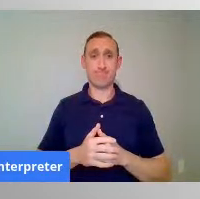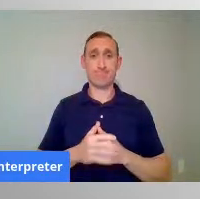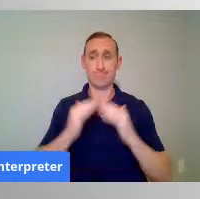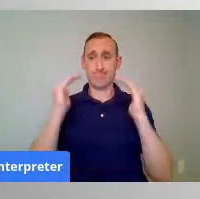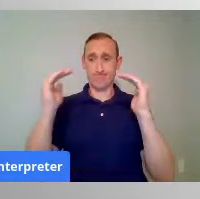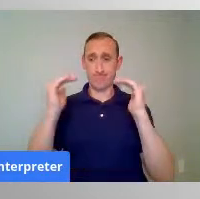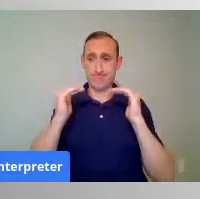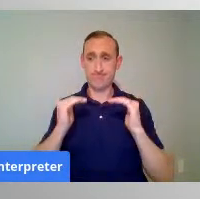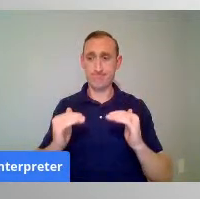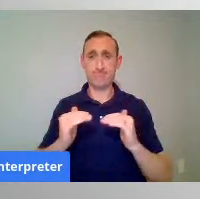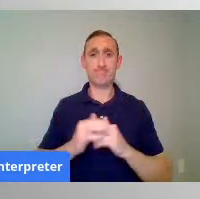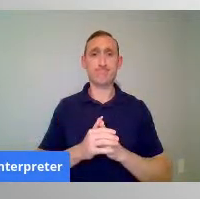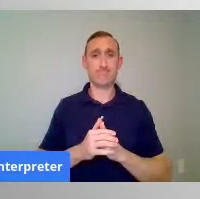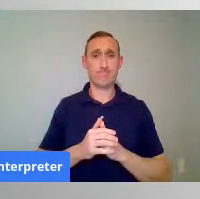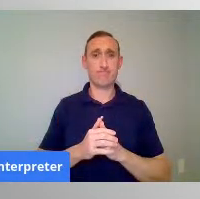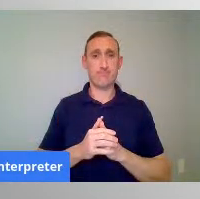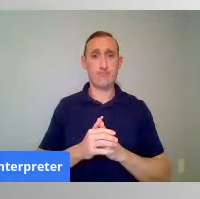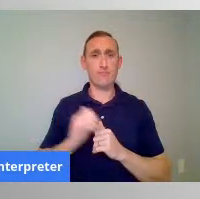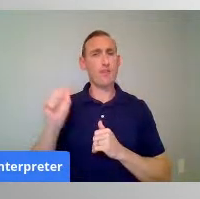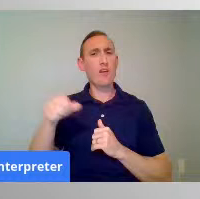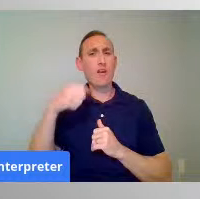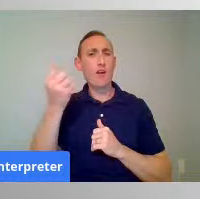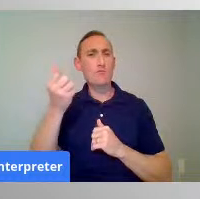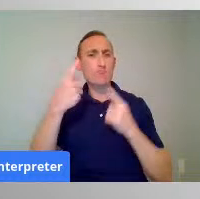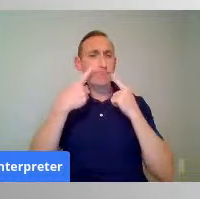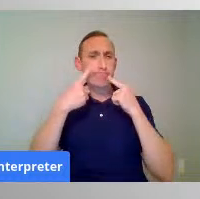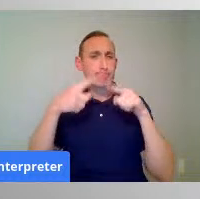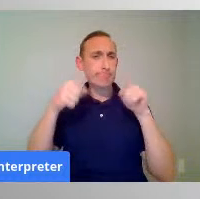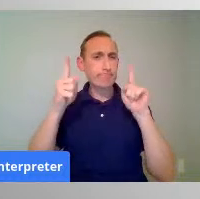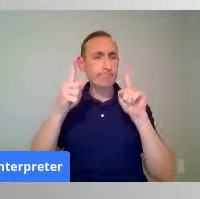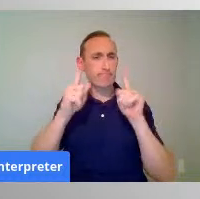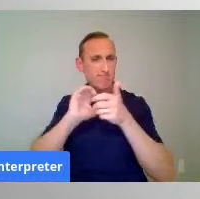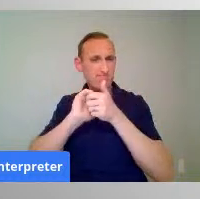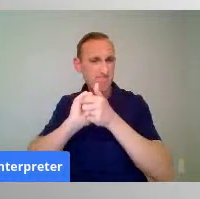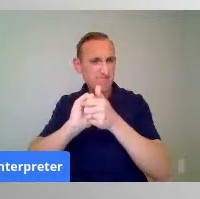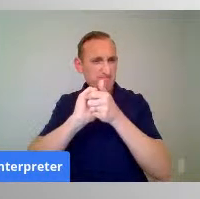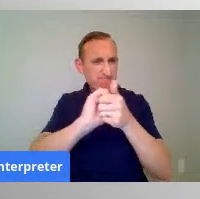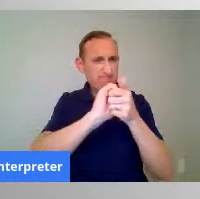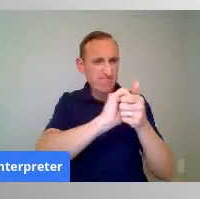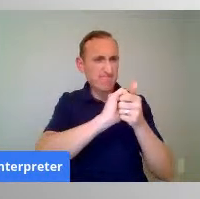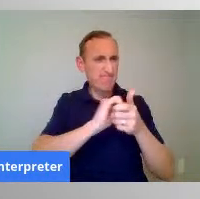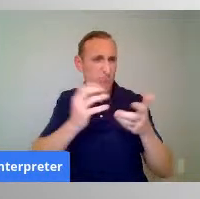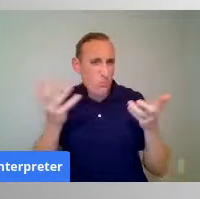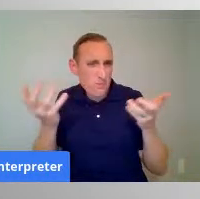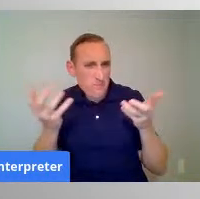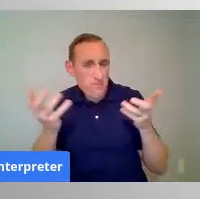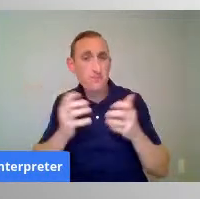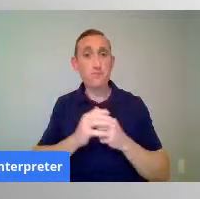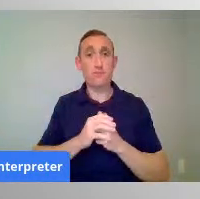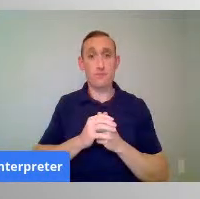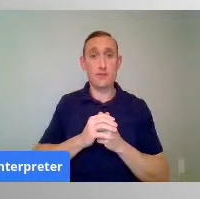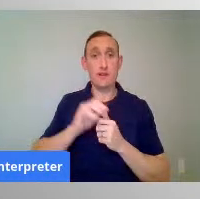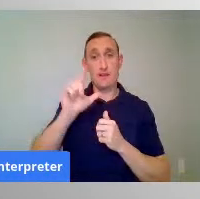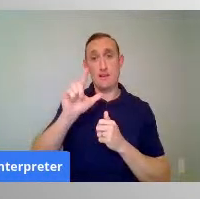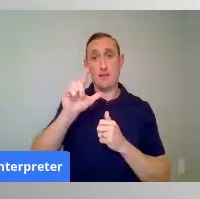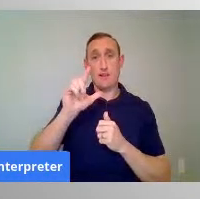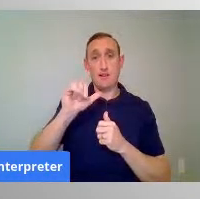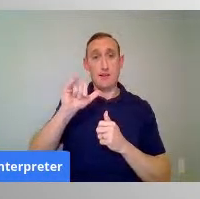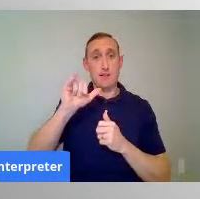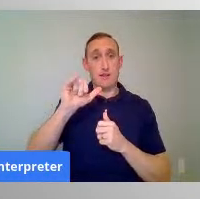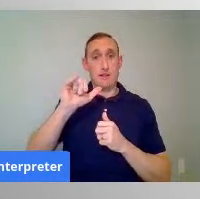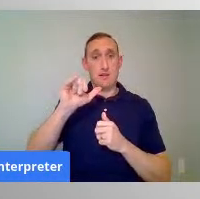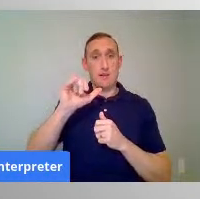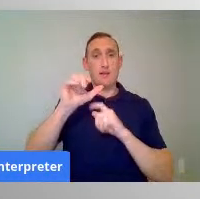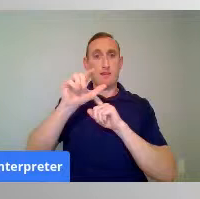of other ways that we have worked successfully together in partnerships. One is our Linden House Arts Center staff